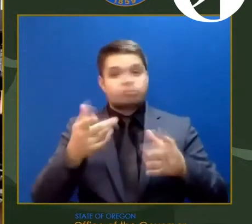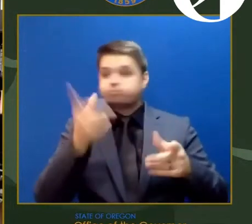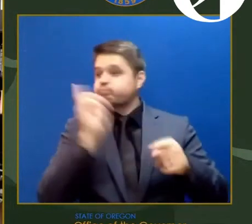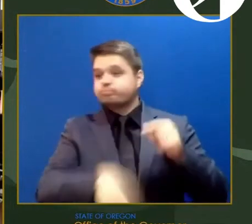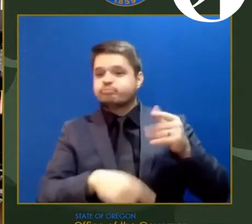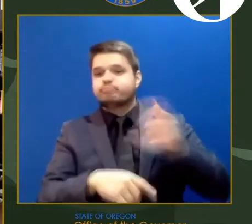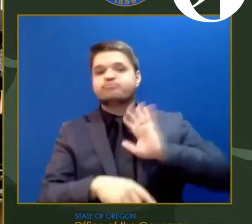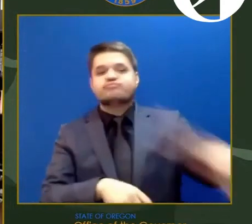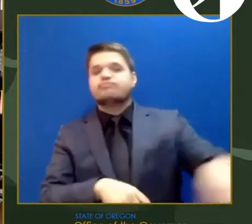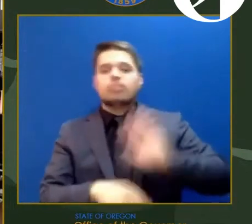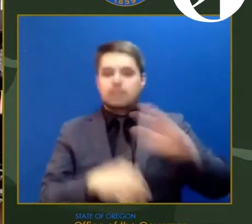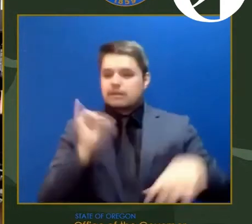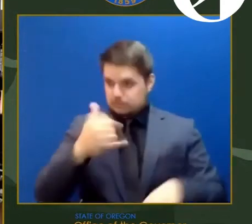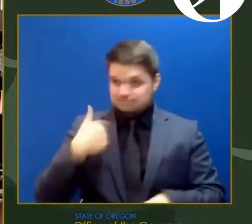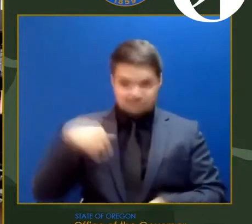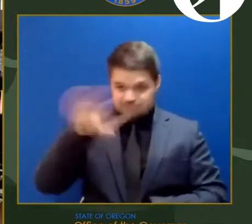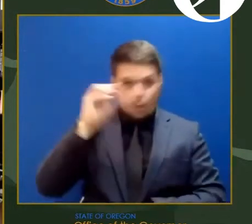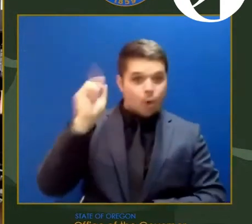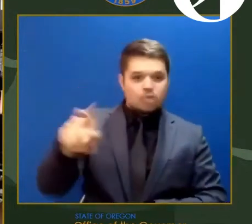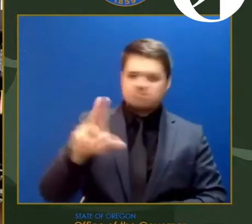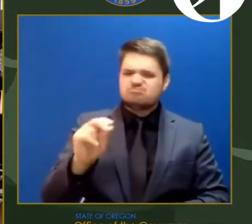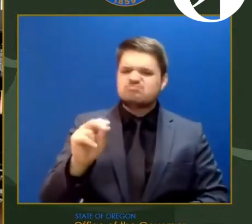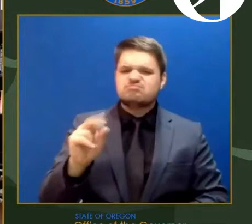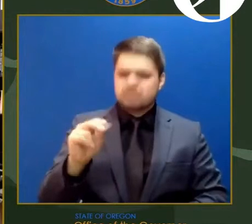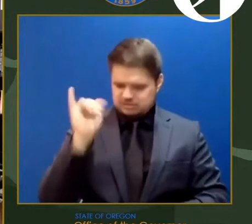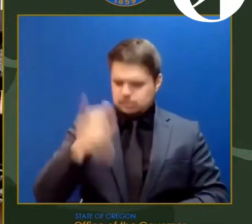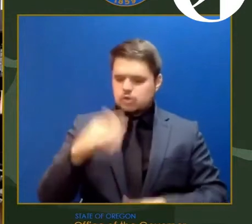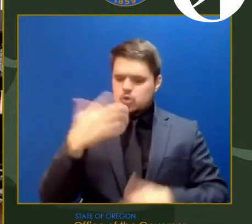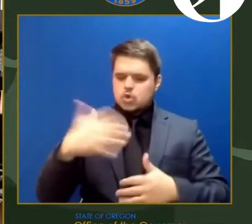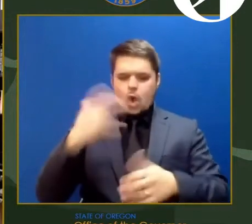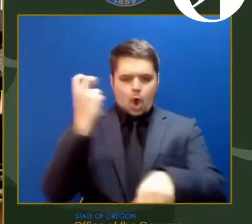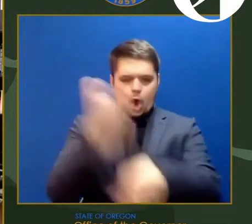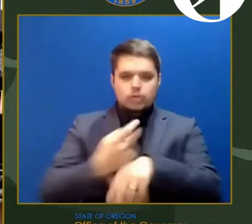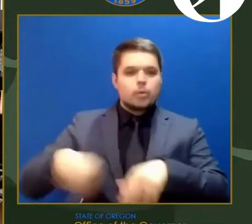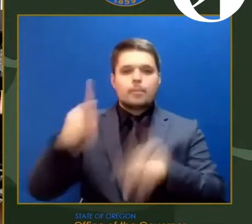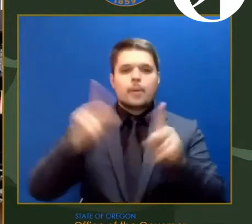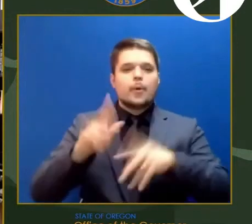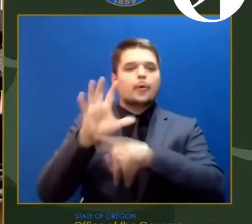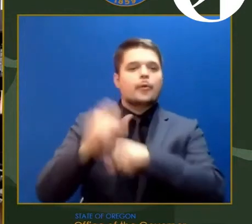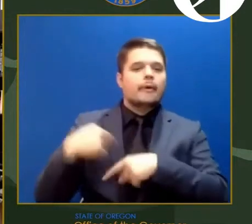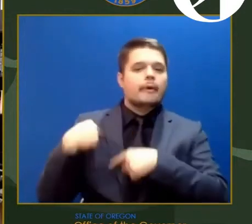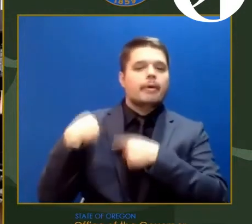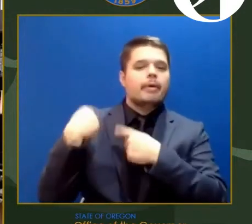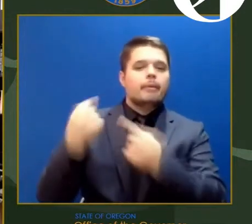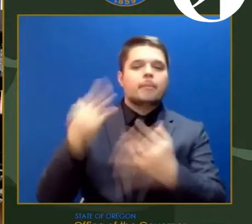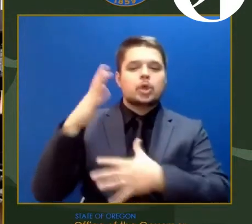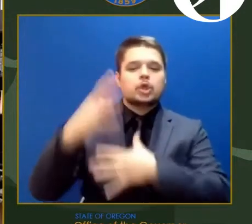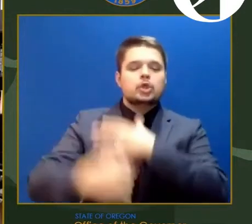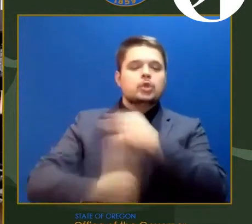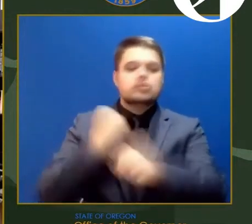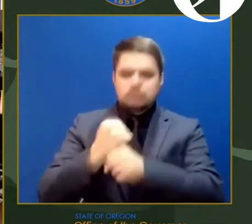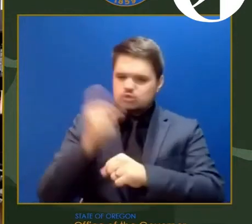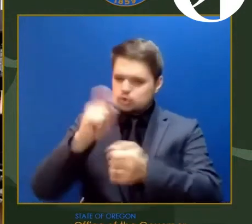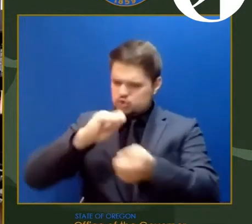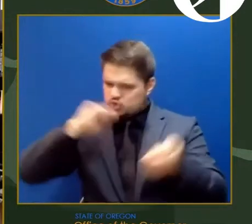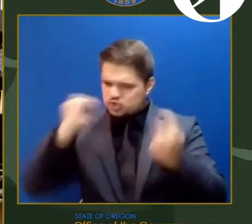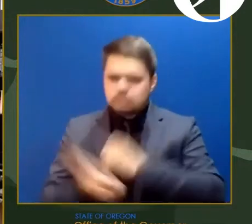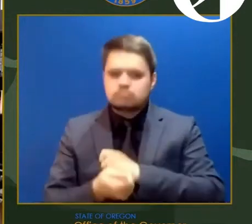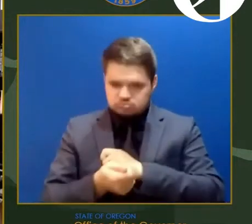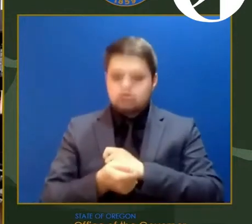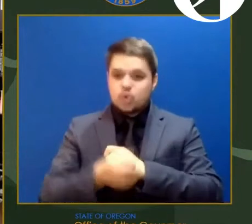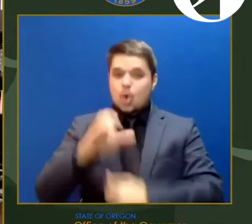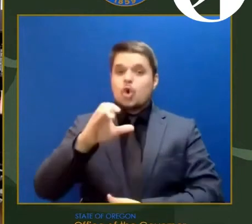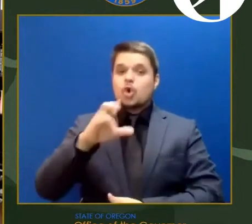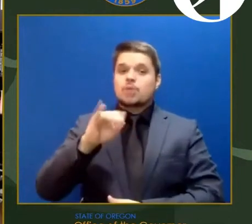can't be changed. It's been a real honor to serve on the Racial Justice Council and to really honestly consider opportunities to